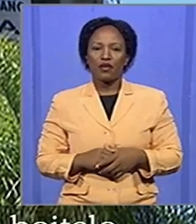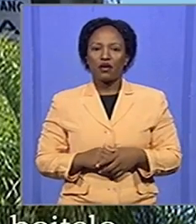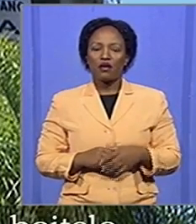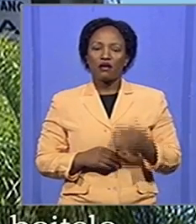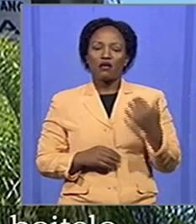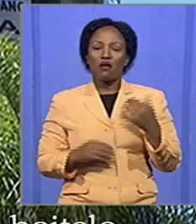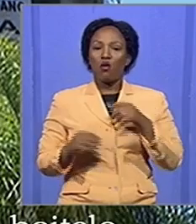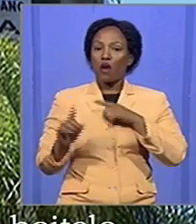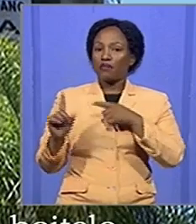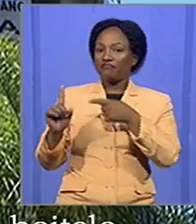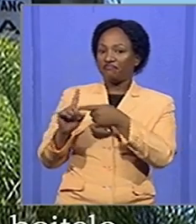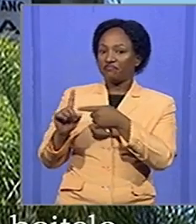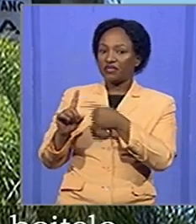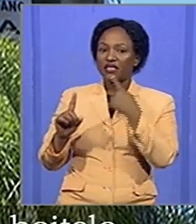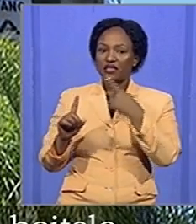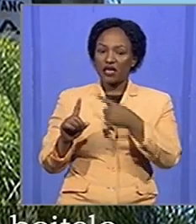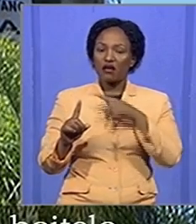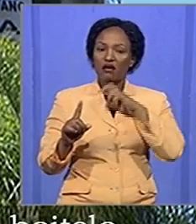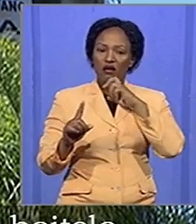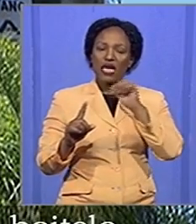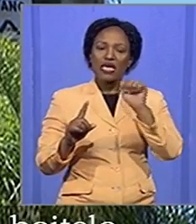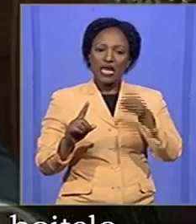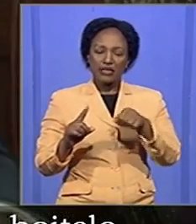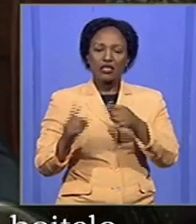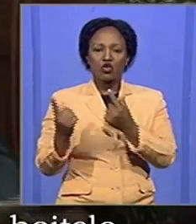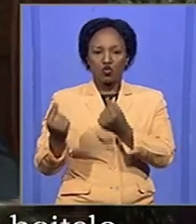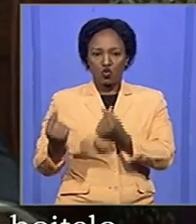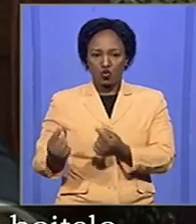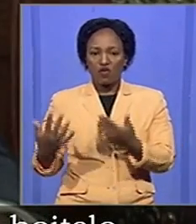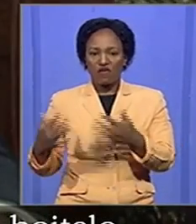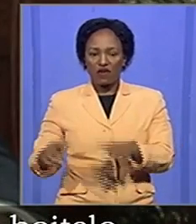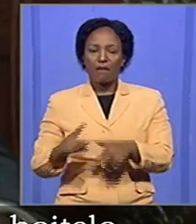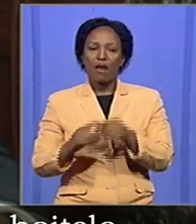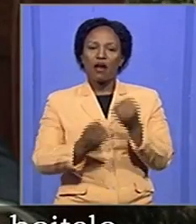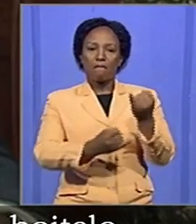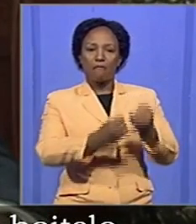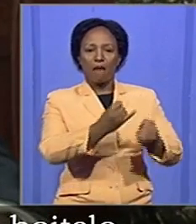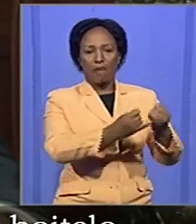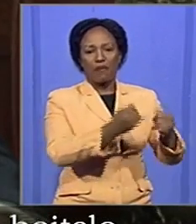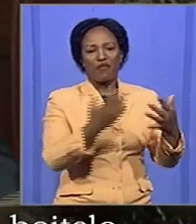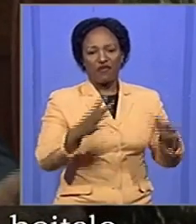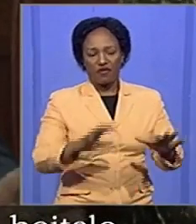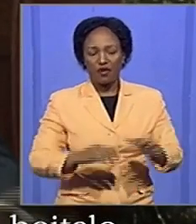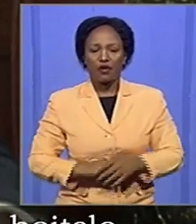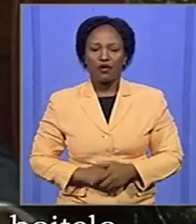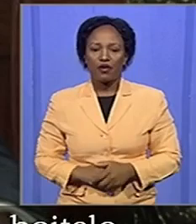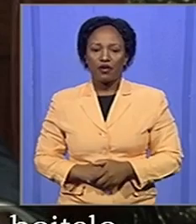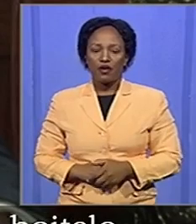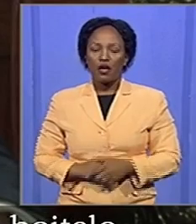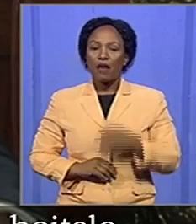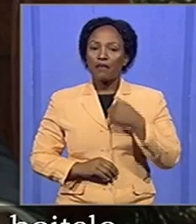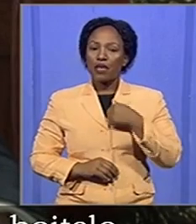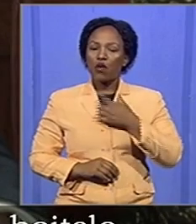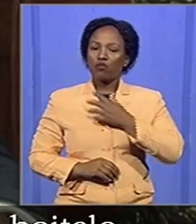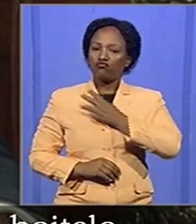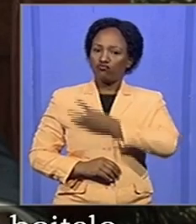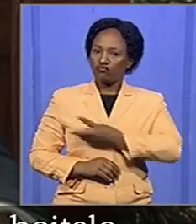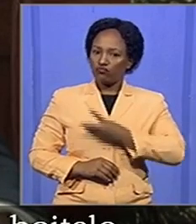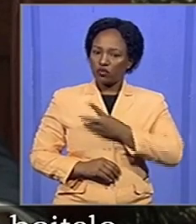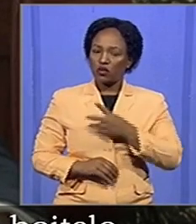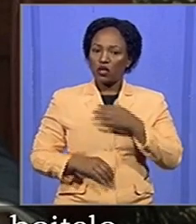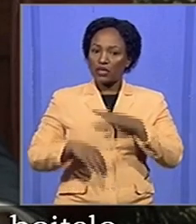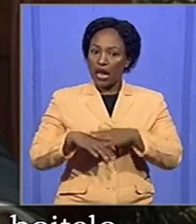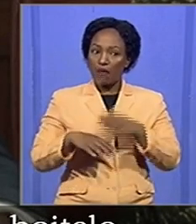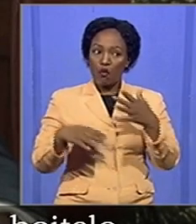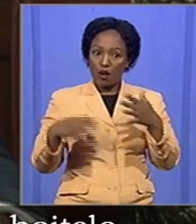opela go legosi go na le fao ba šitilego gona. Ke be ke dumile gape gore ge re tšwa mo re tšwe e le gore